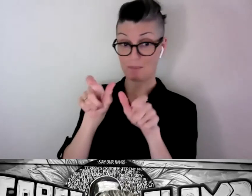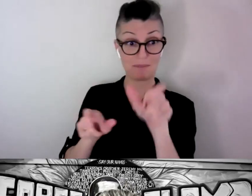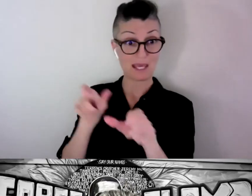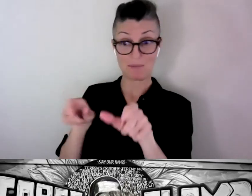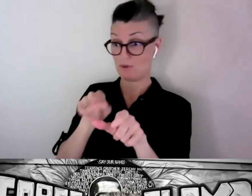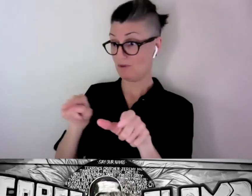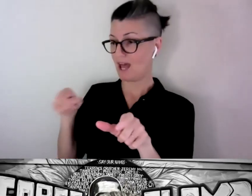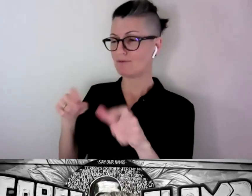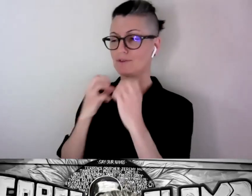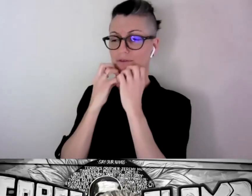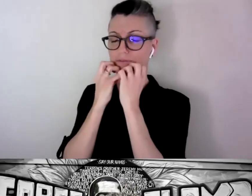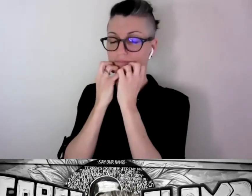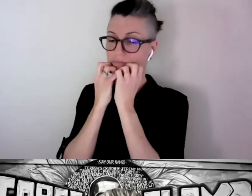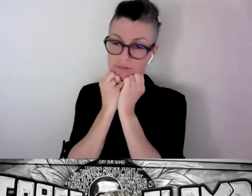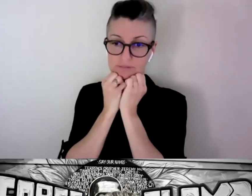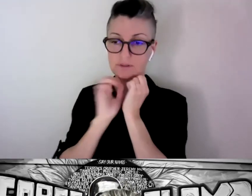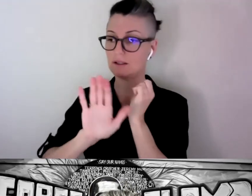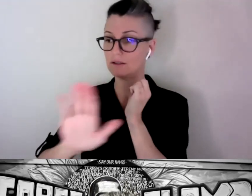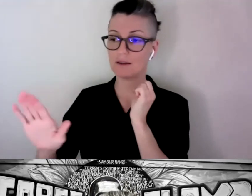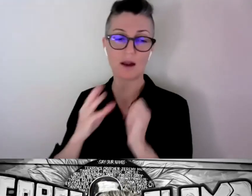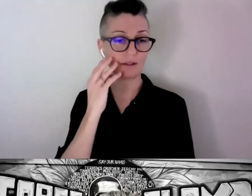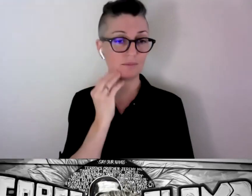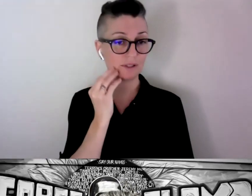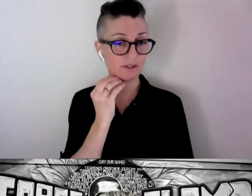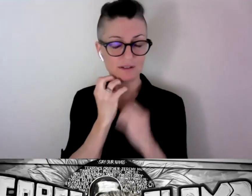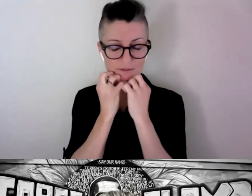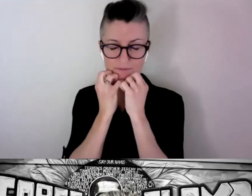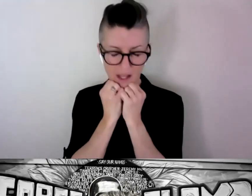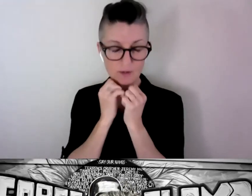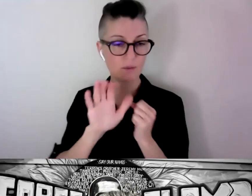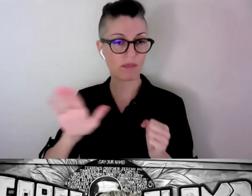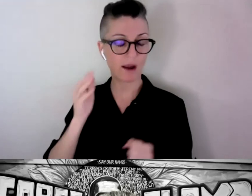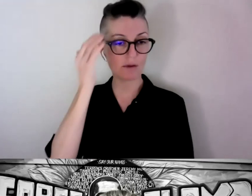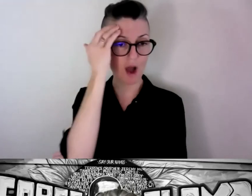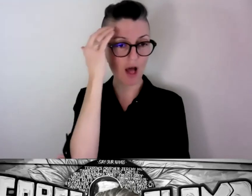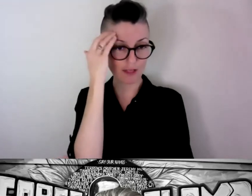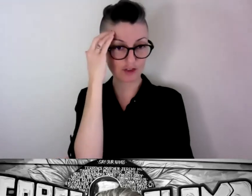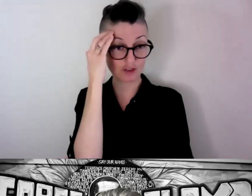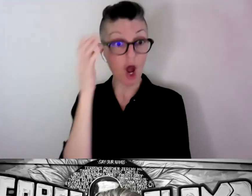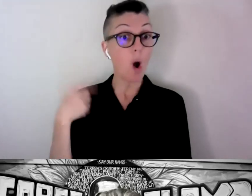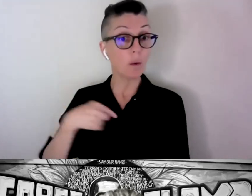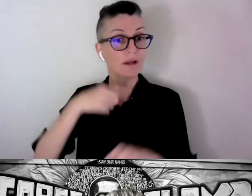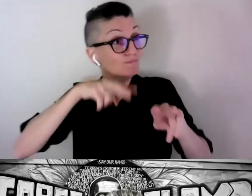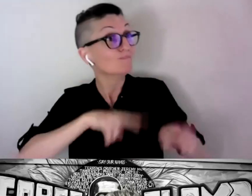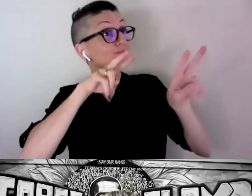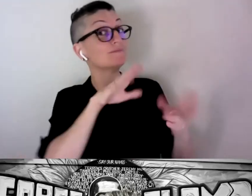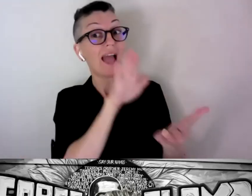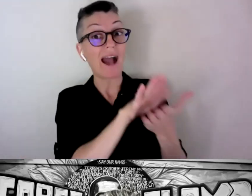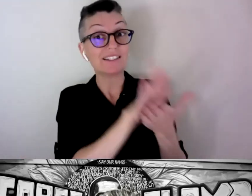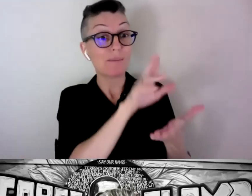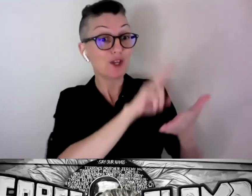that is we need to value it like we value academic knowledge. And how do we value academic knowledge? We pay